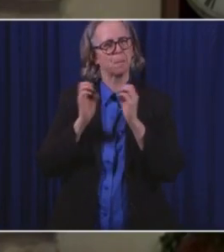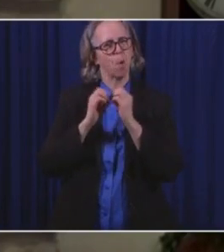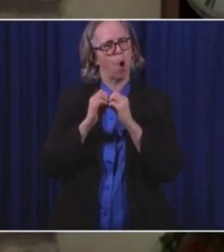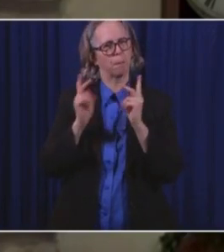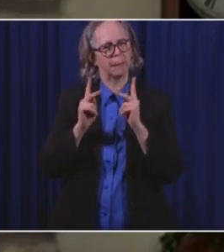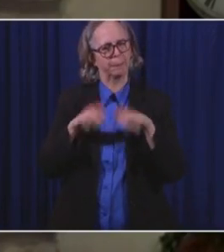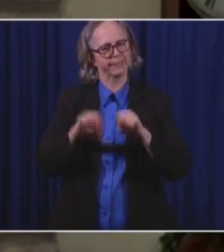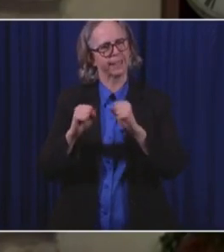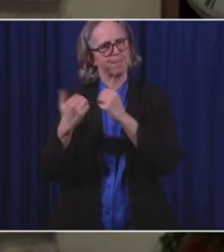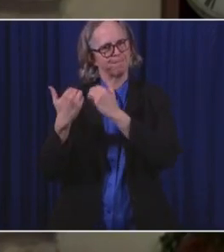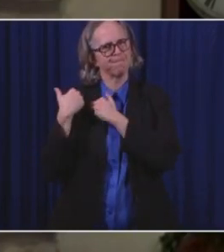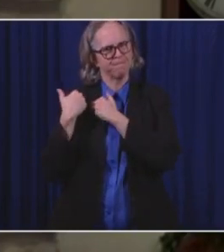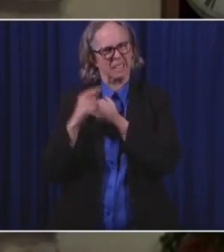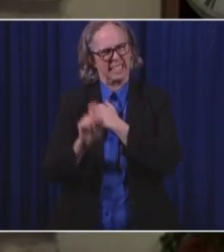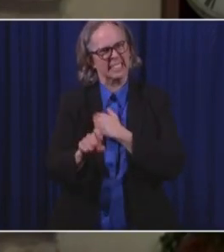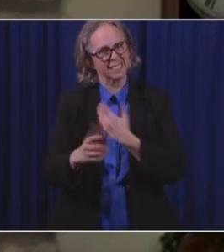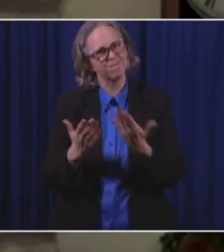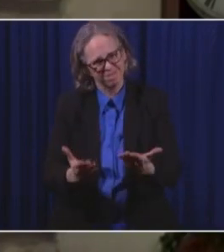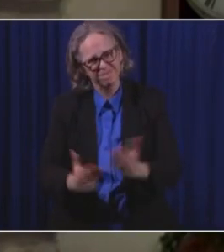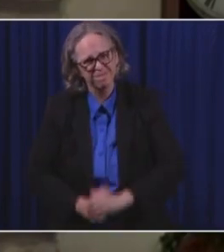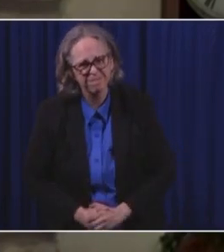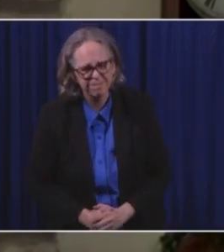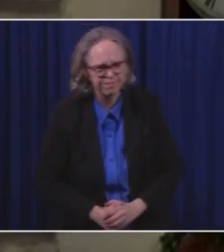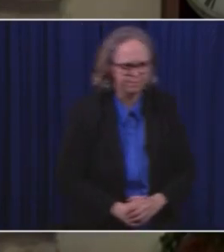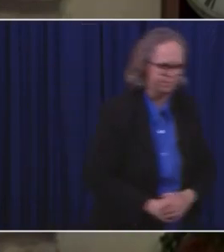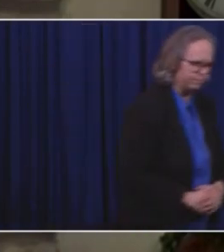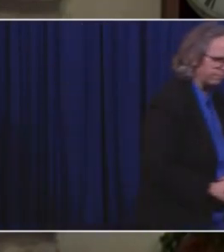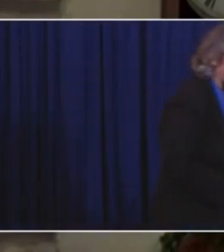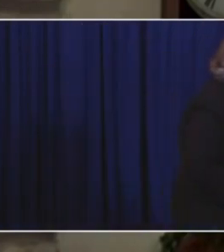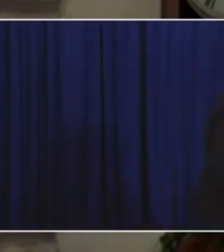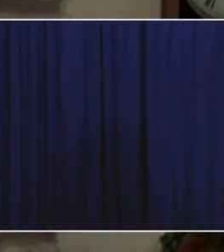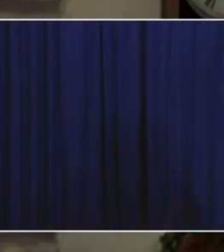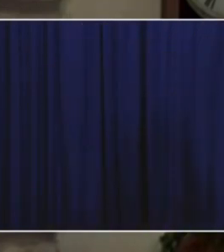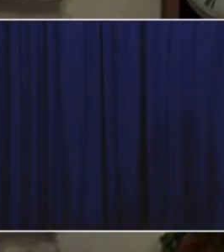Next question is from Brittany Bailey at WBNS in Columbus.